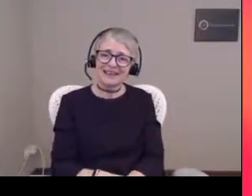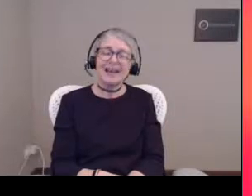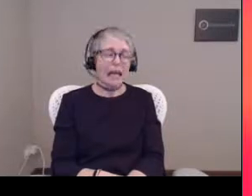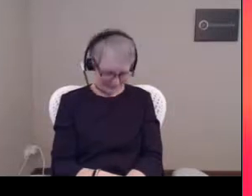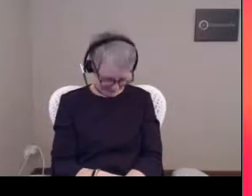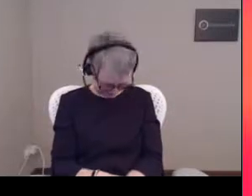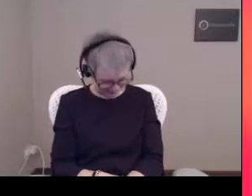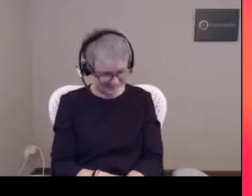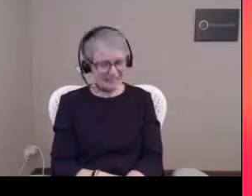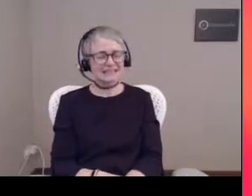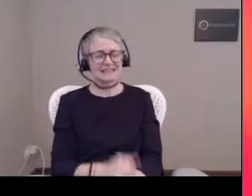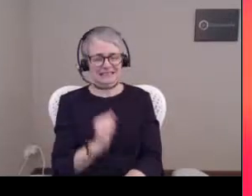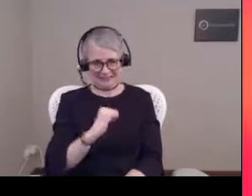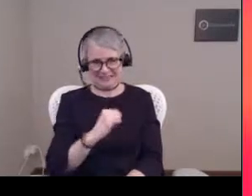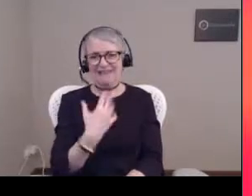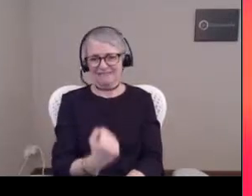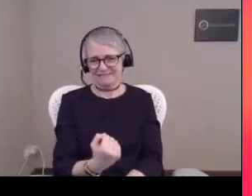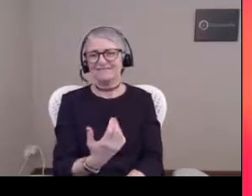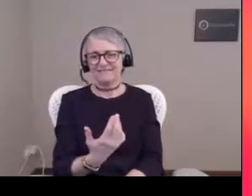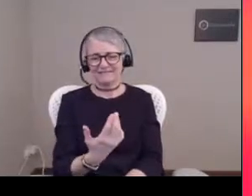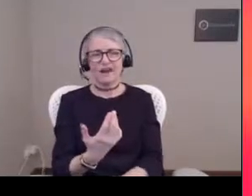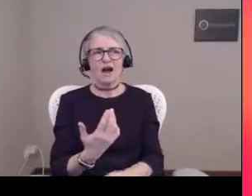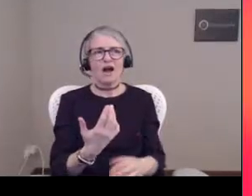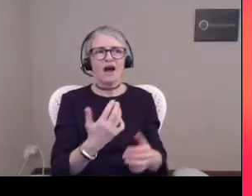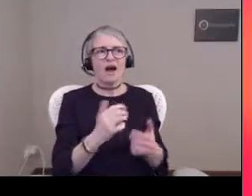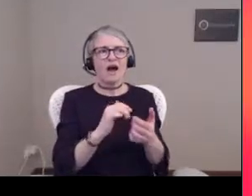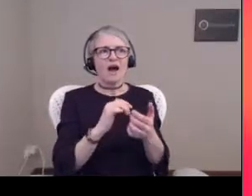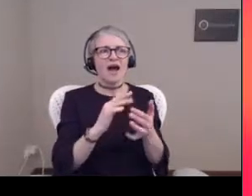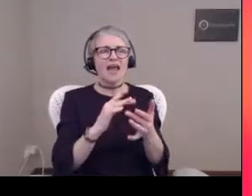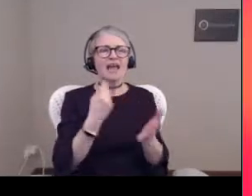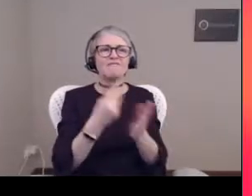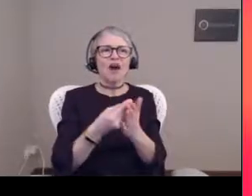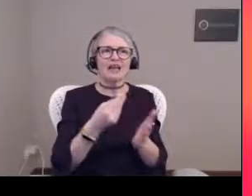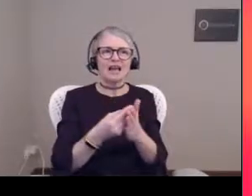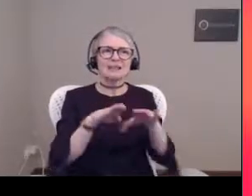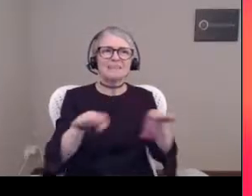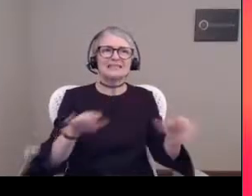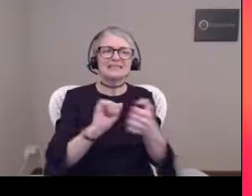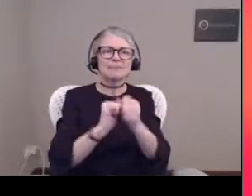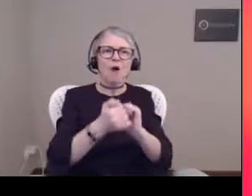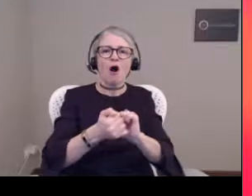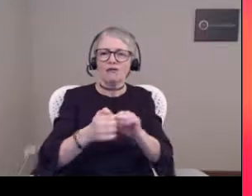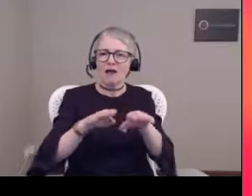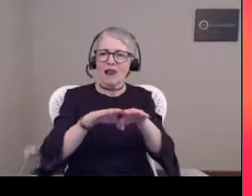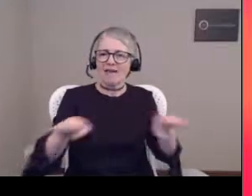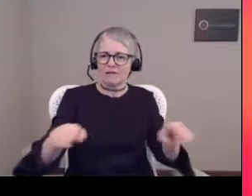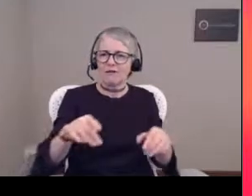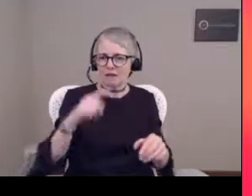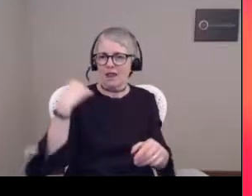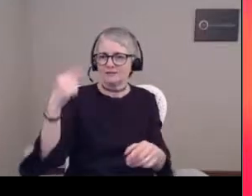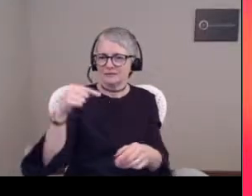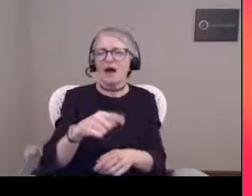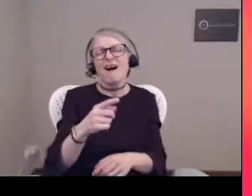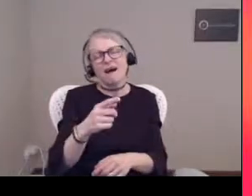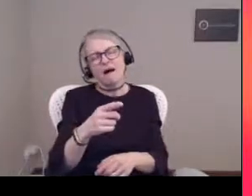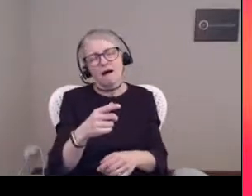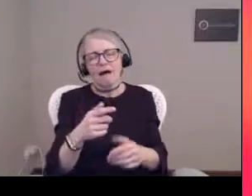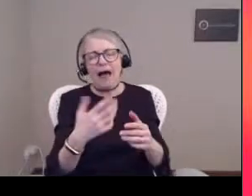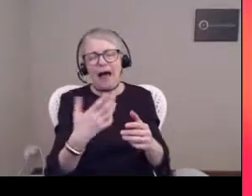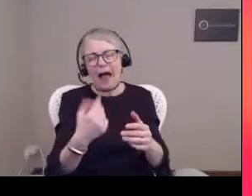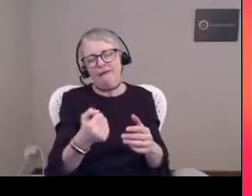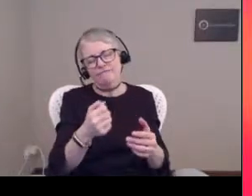We do. We have a finance business partnering level team in London with analyst work. It is at the moment just going through a bit of a restructuring